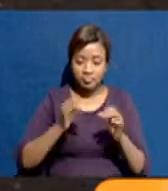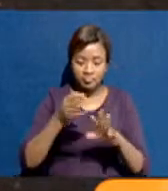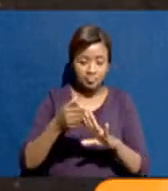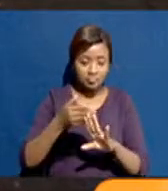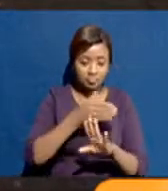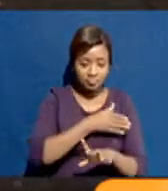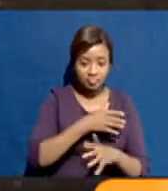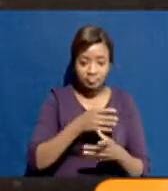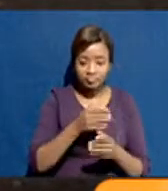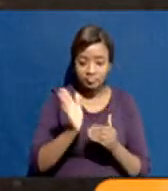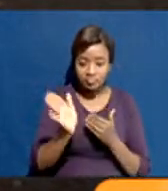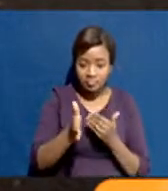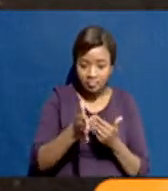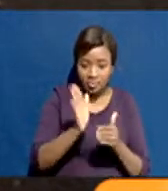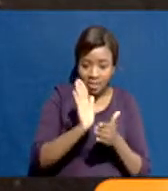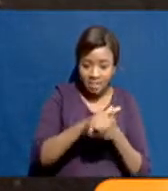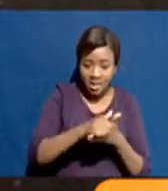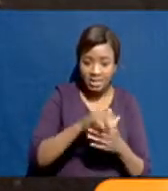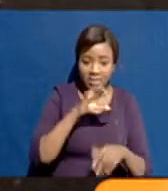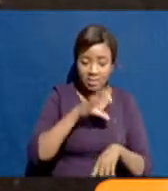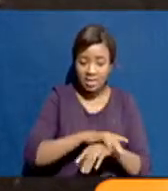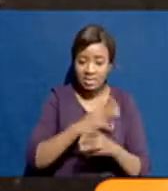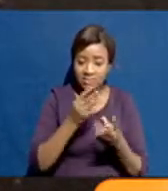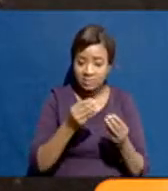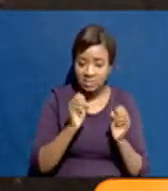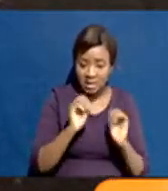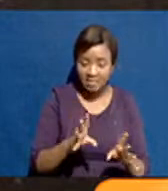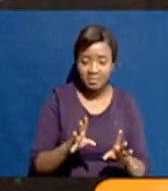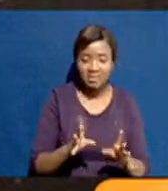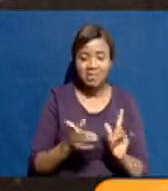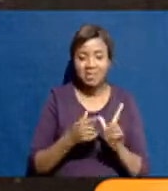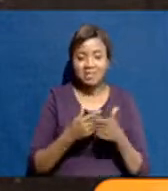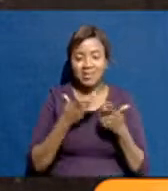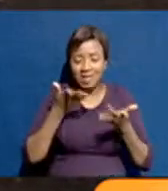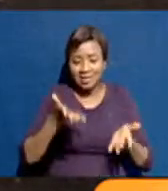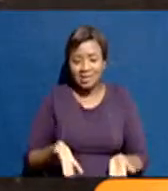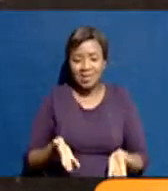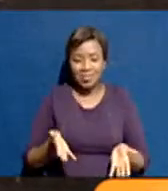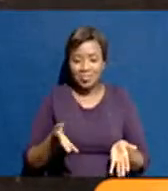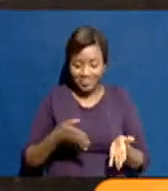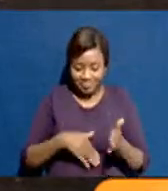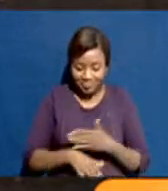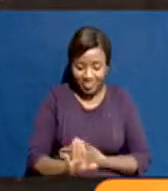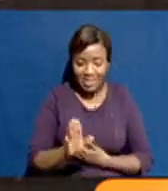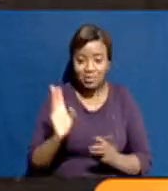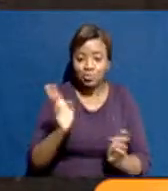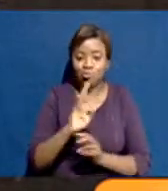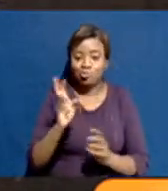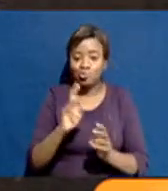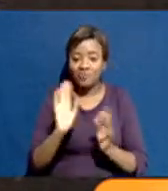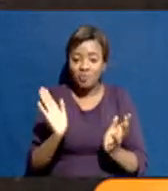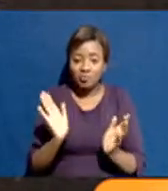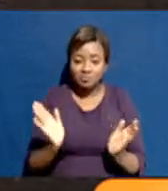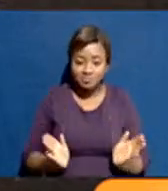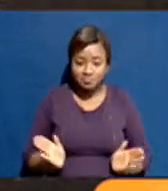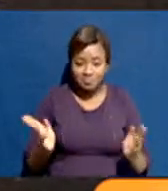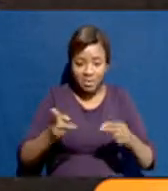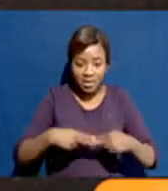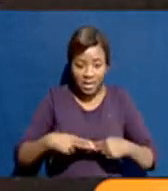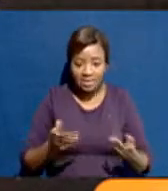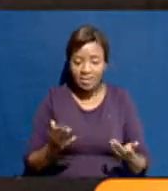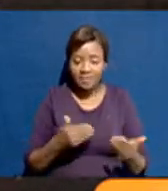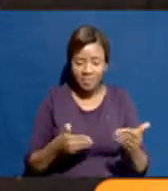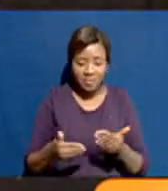diapers. If she didn't get HIV within that sexual encounter, mm-hmm. then she begin looking for money, for